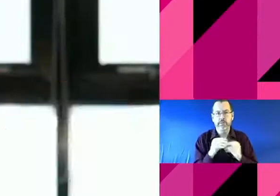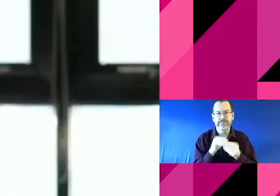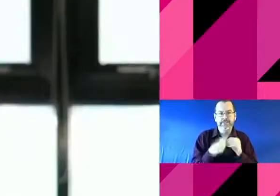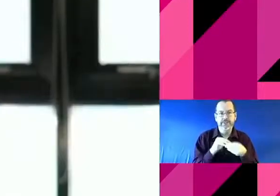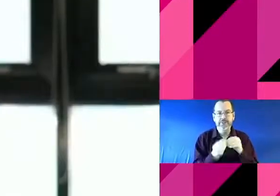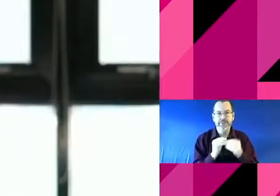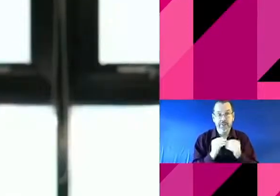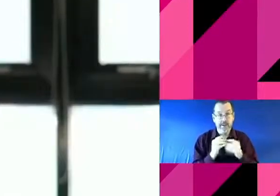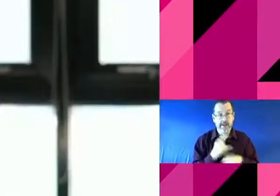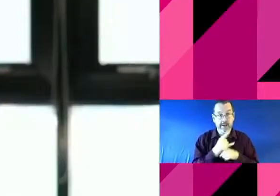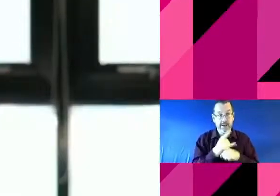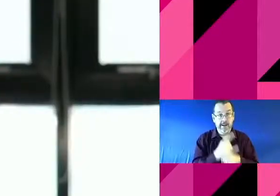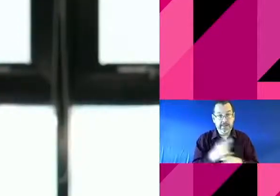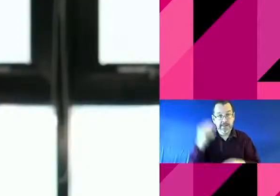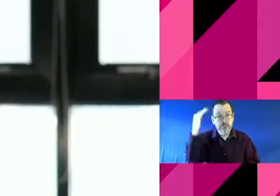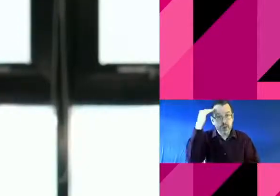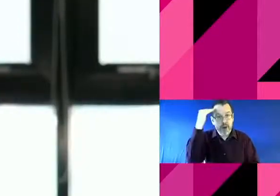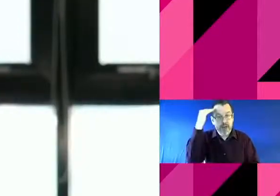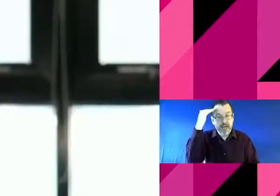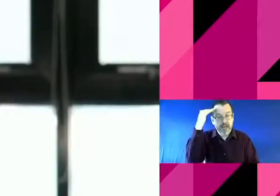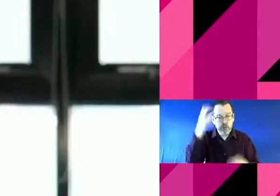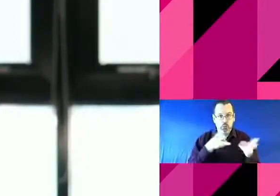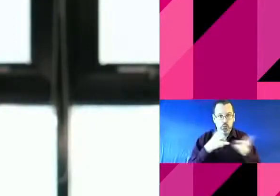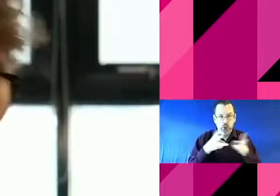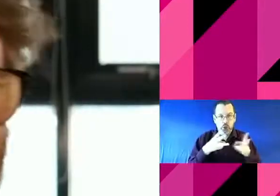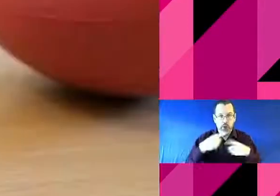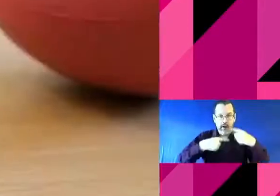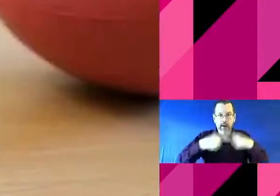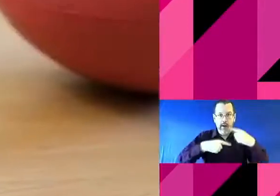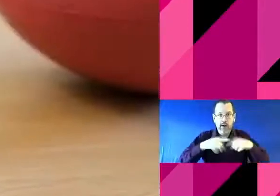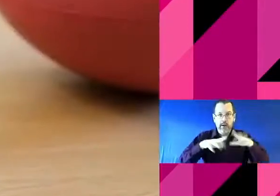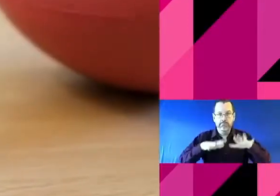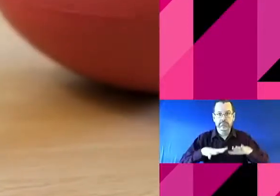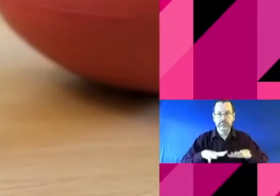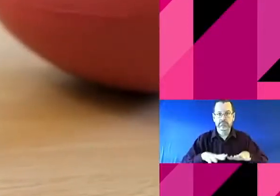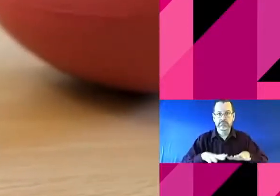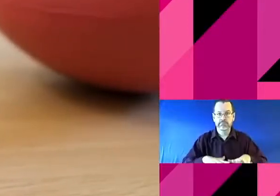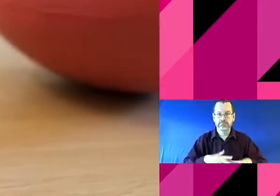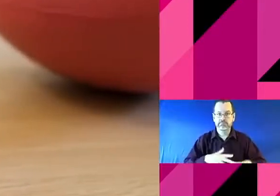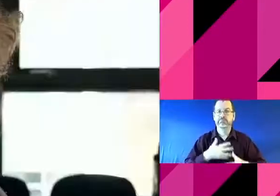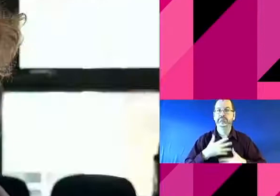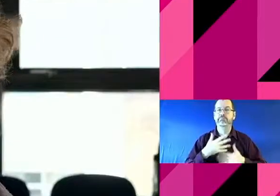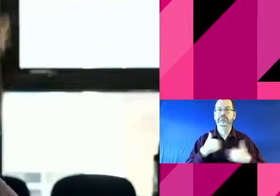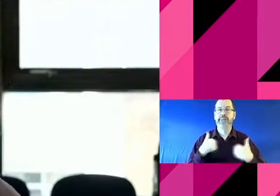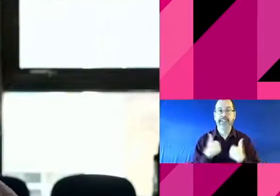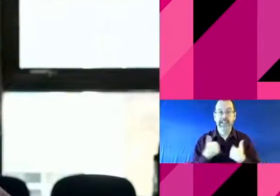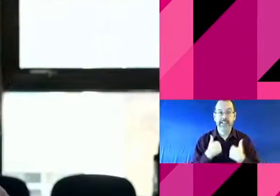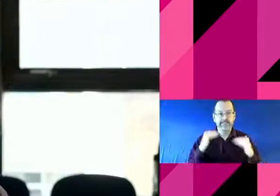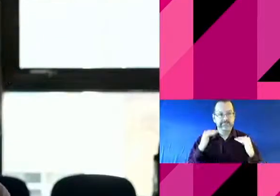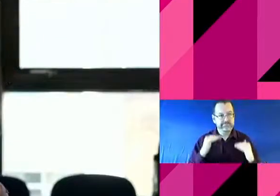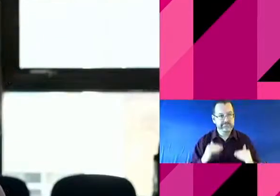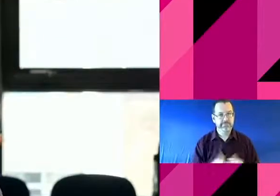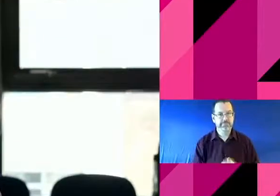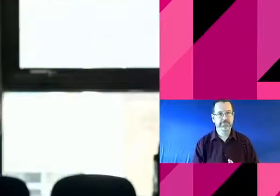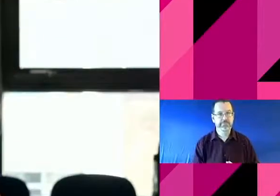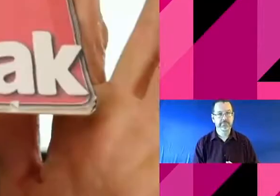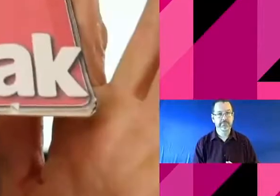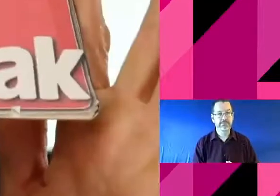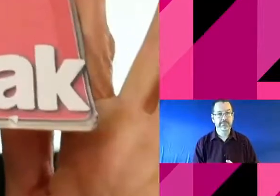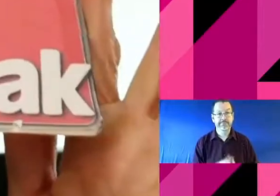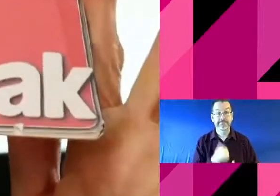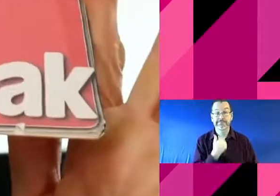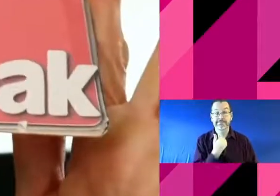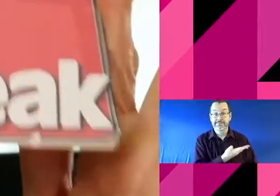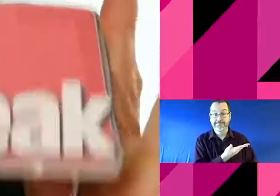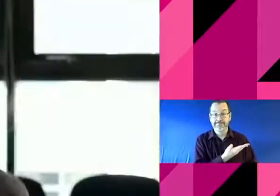brain work across that and just helps them be settled and sit with the anxiety. I've also got my take a